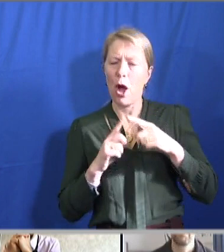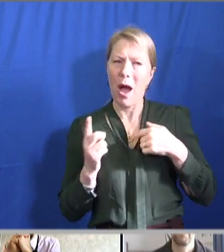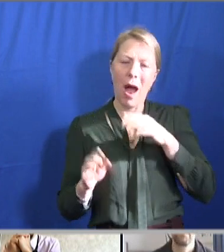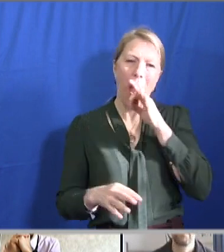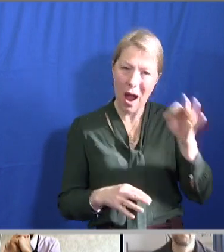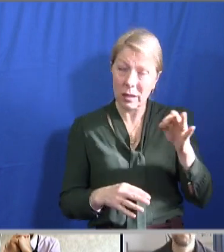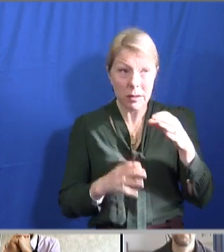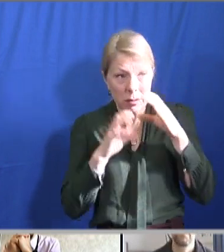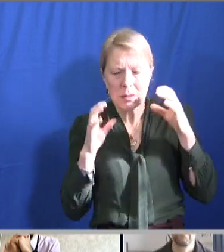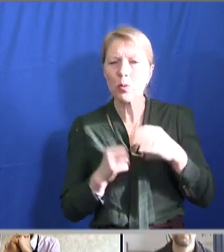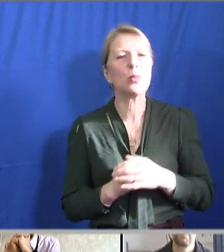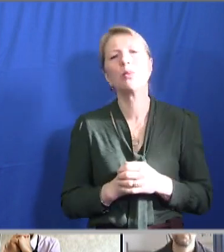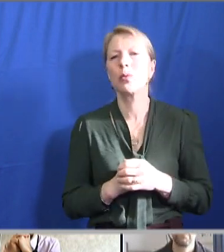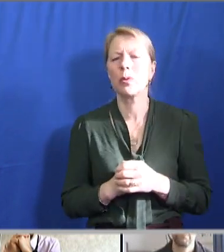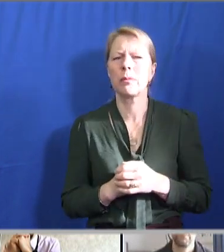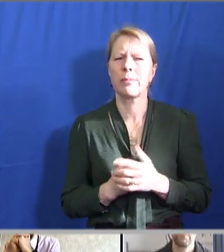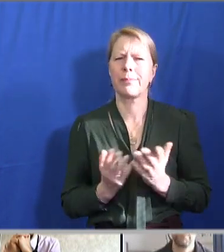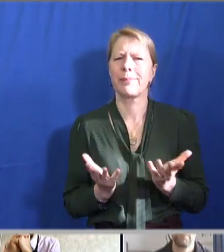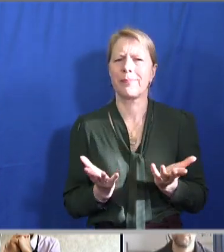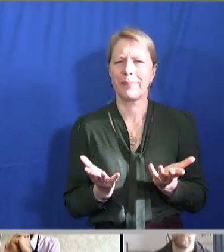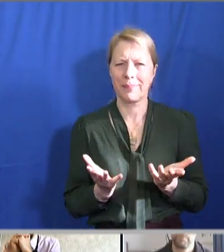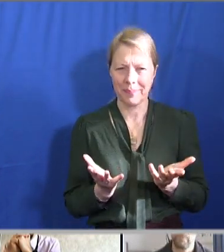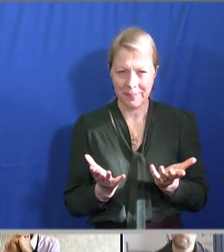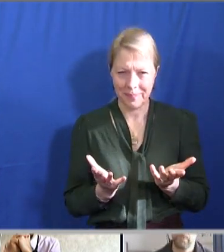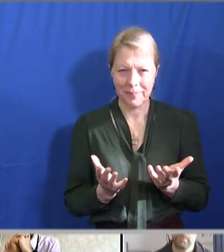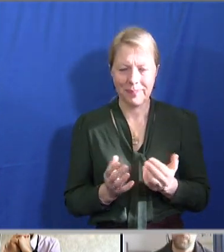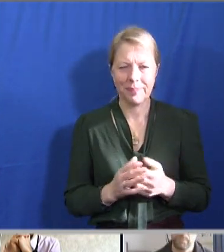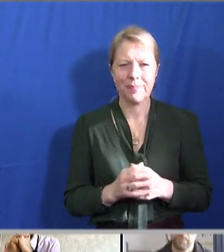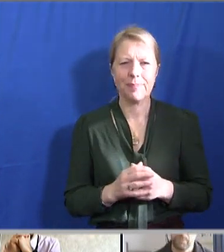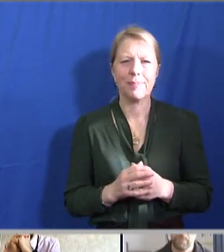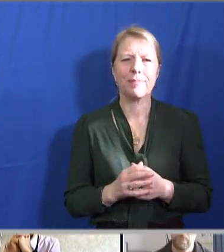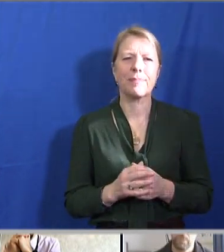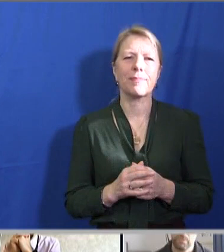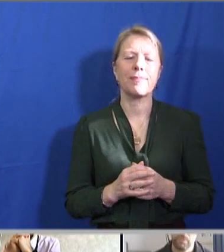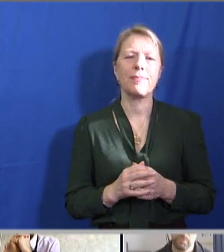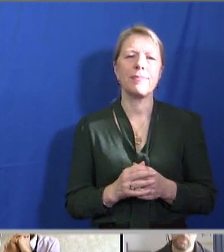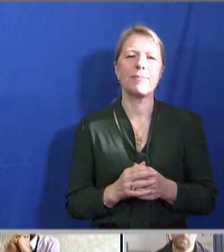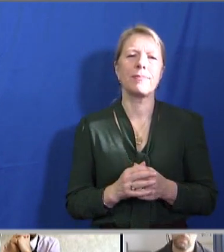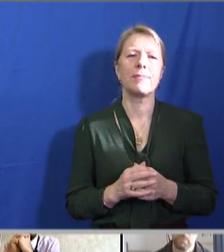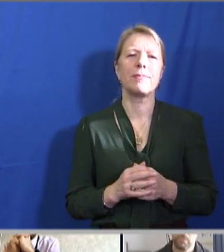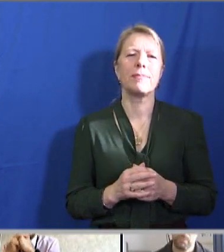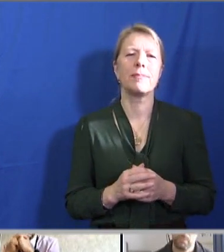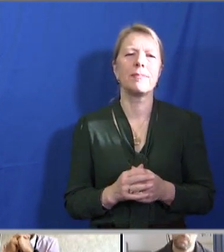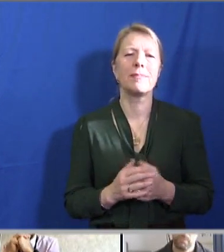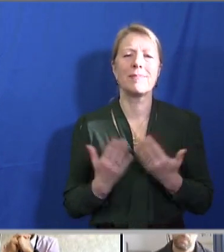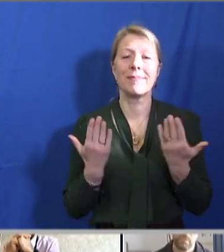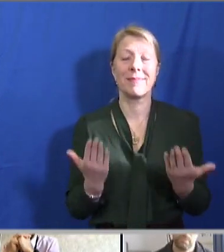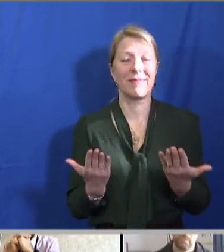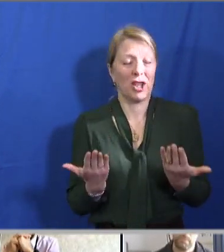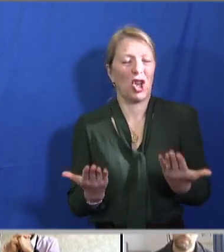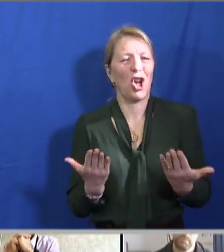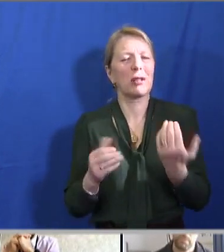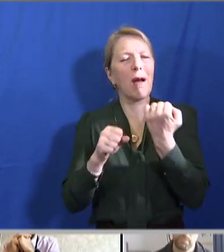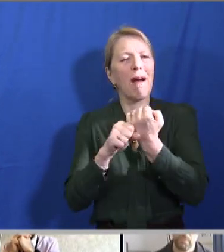I guess that with public health with measures that are currently in place